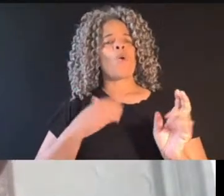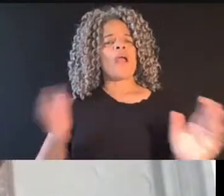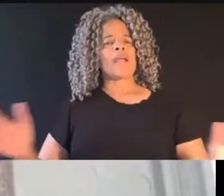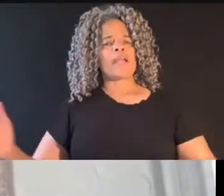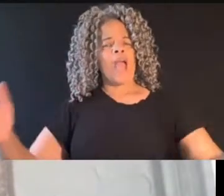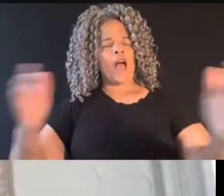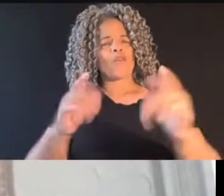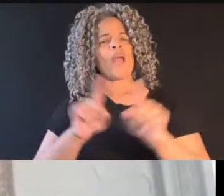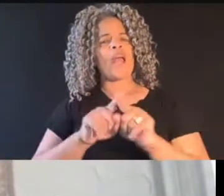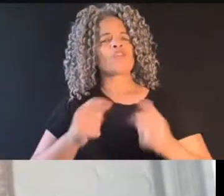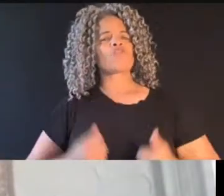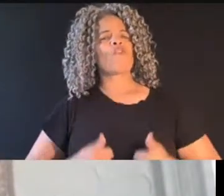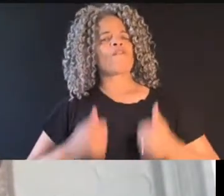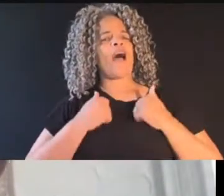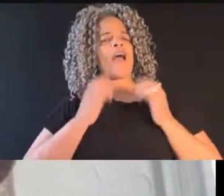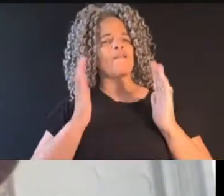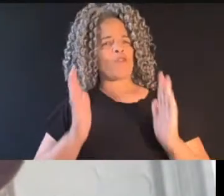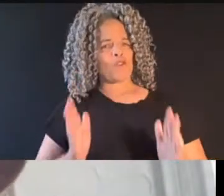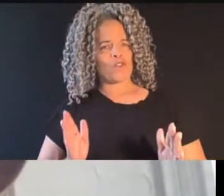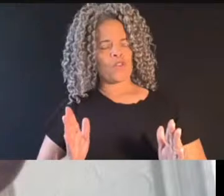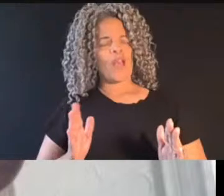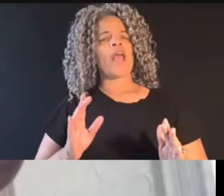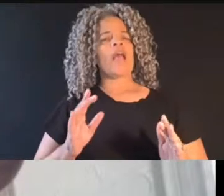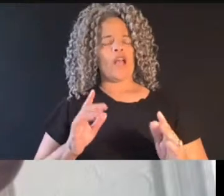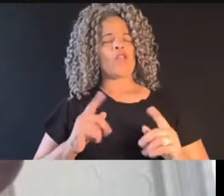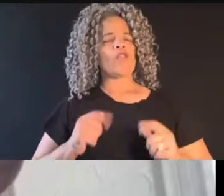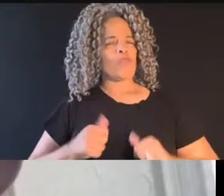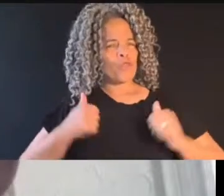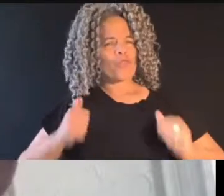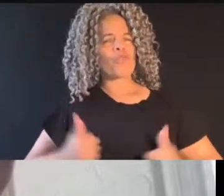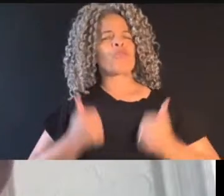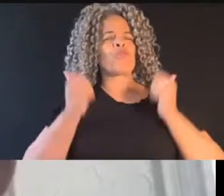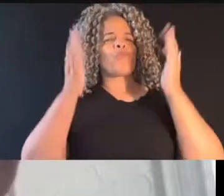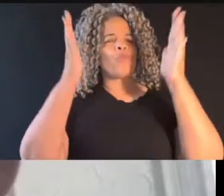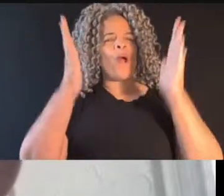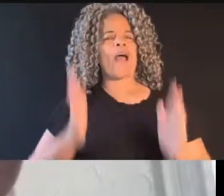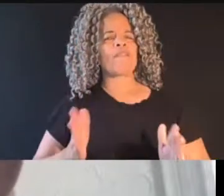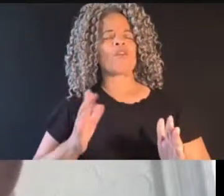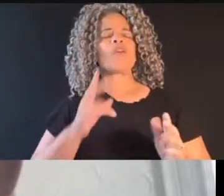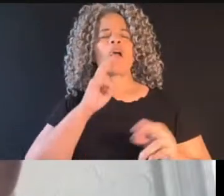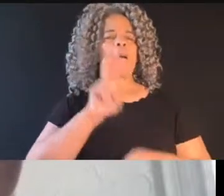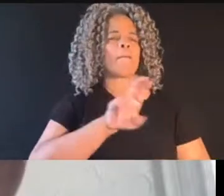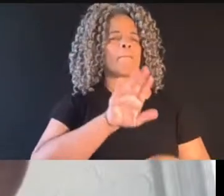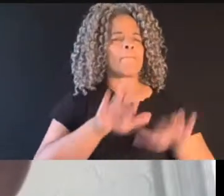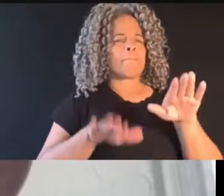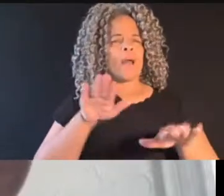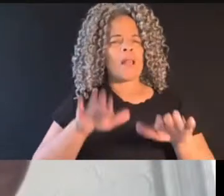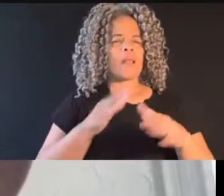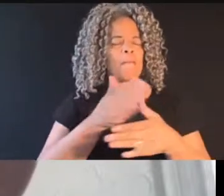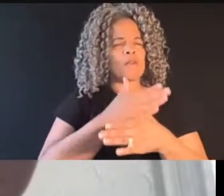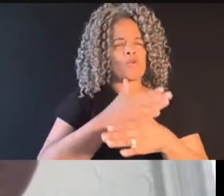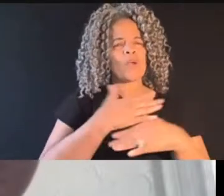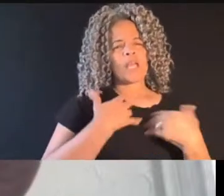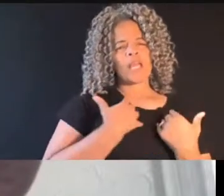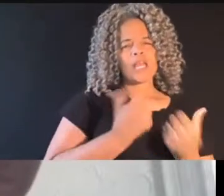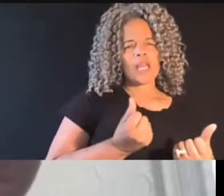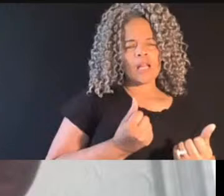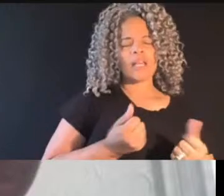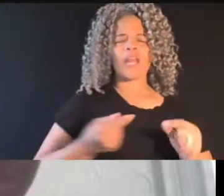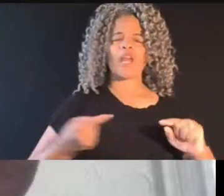as survivors and thrivers, bouncing between healing and